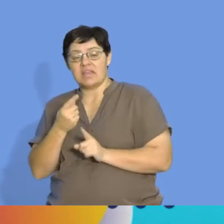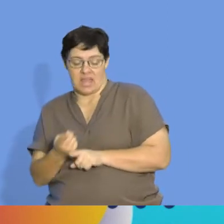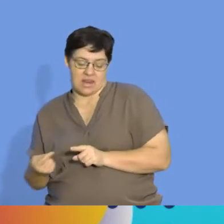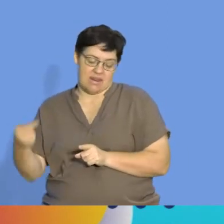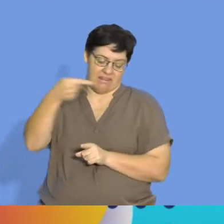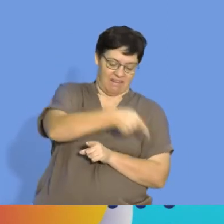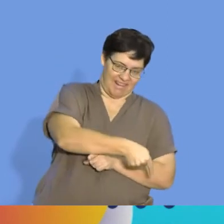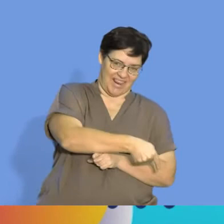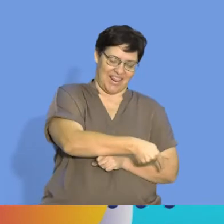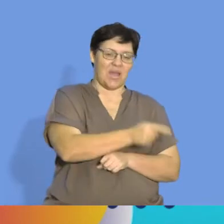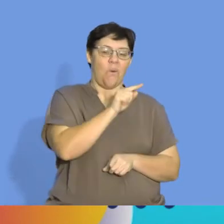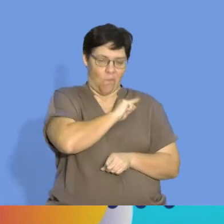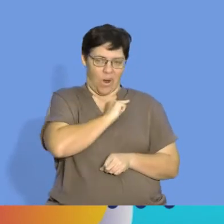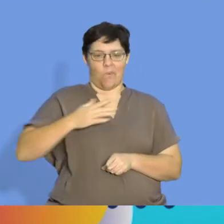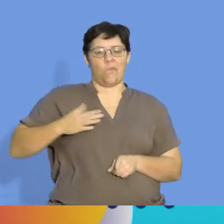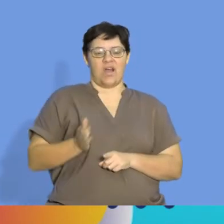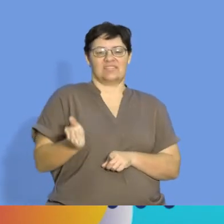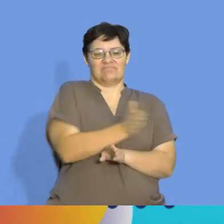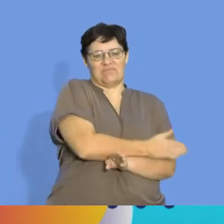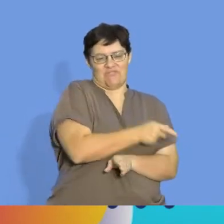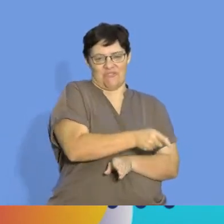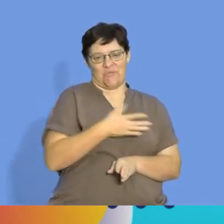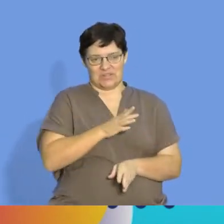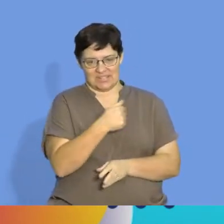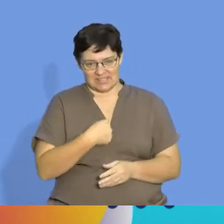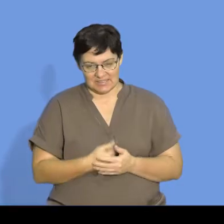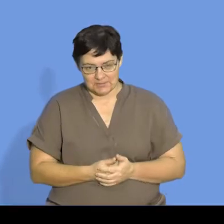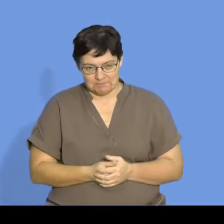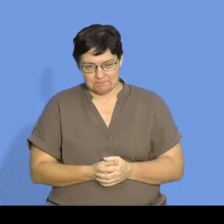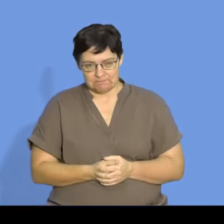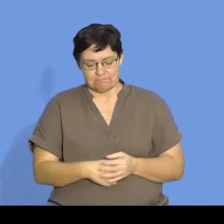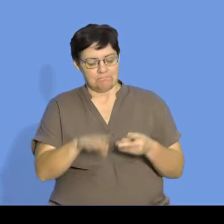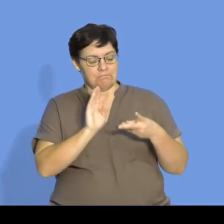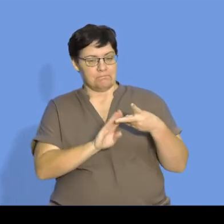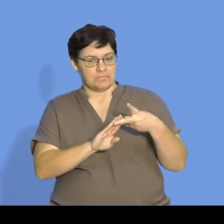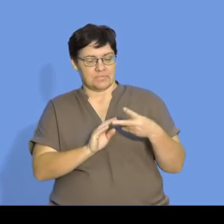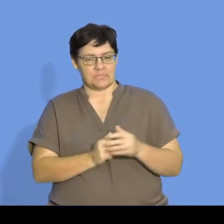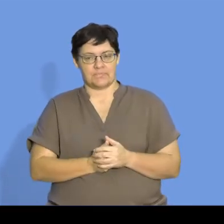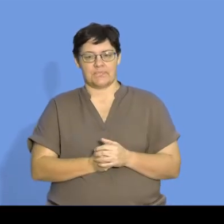the rental prior to the increase. Okay, next one.